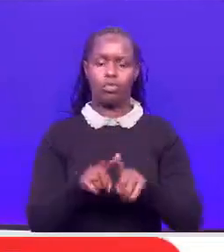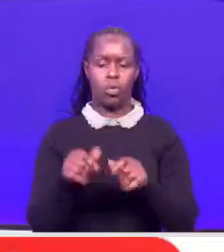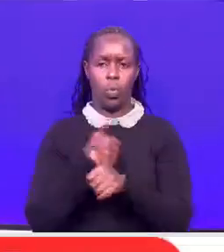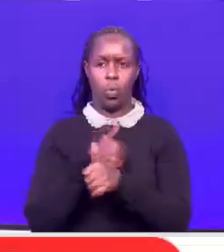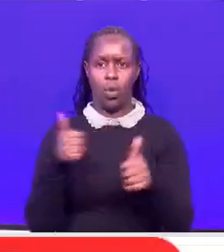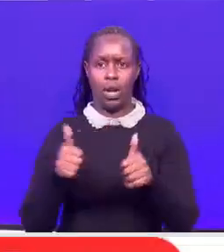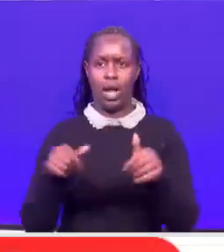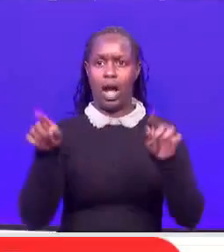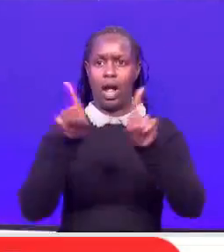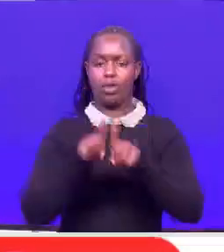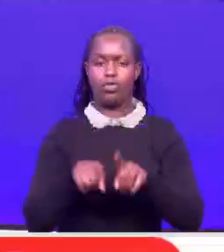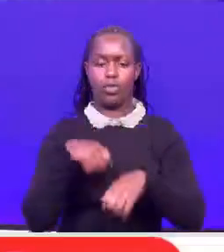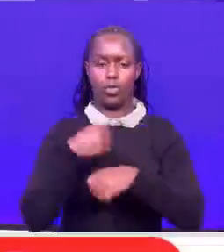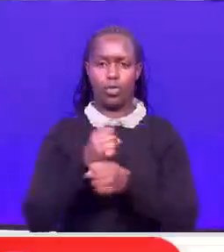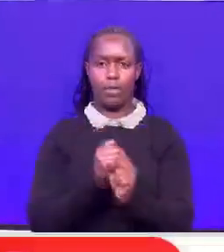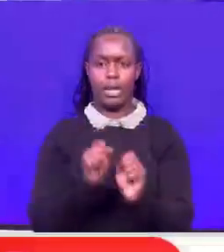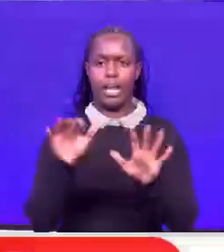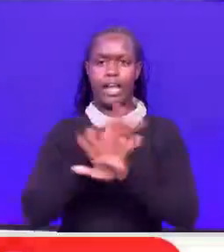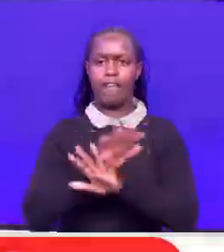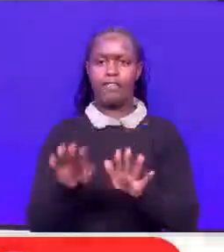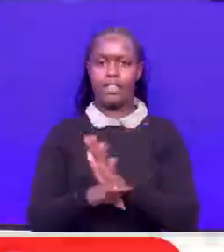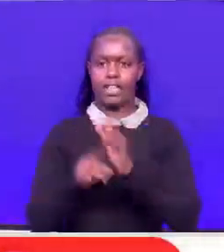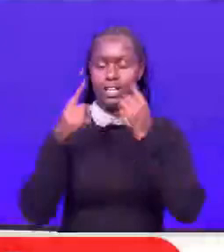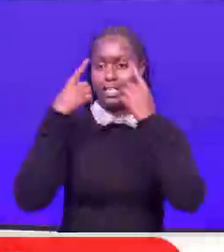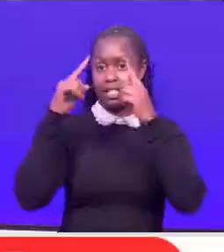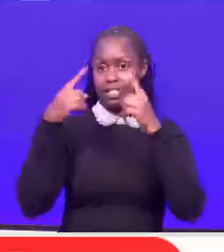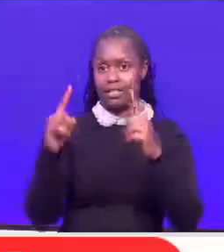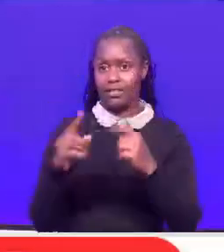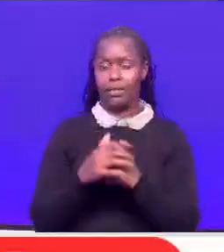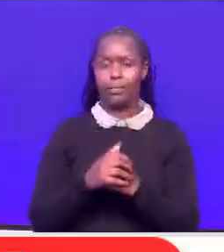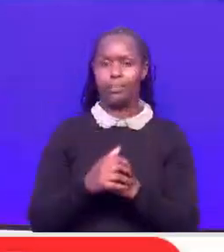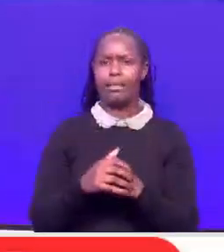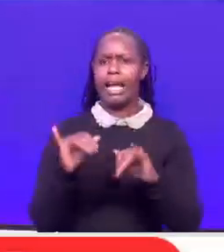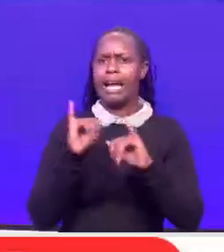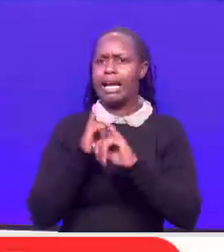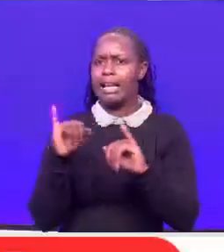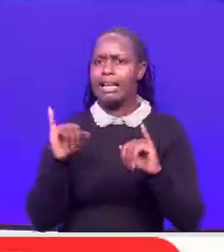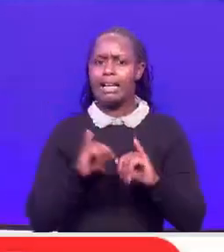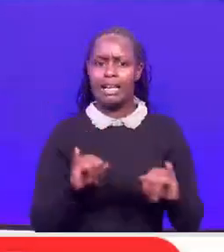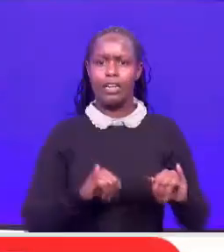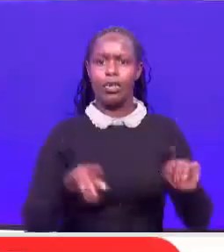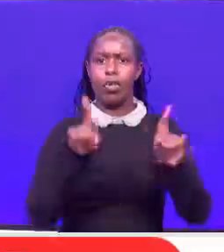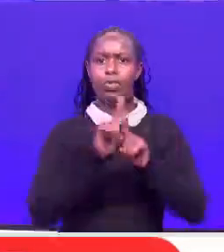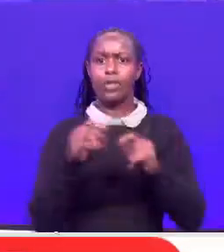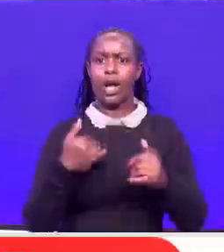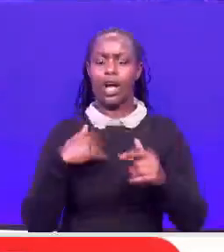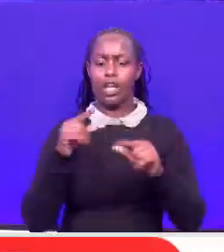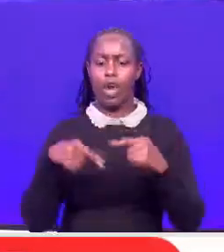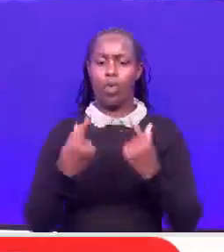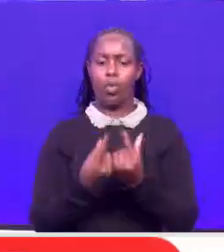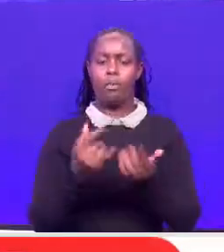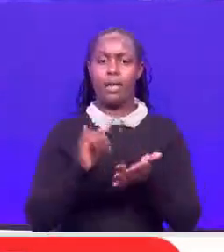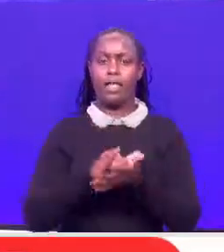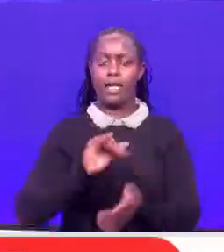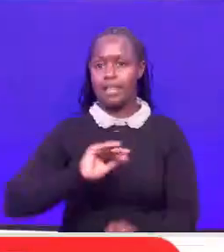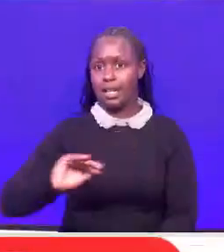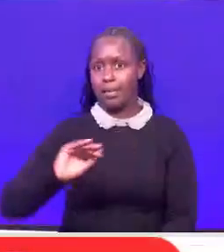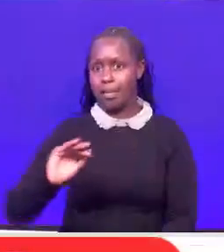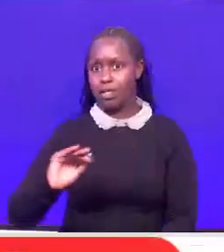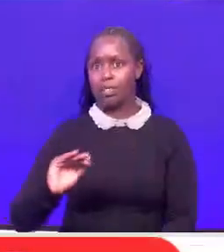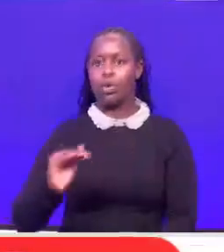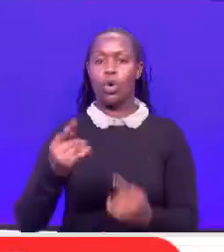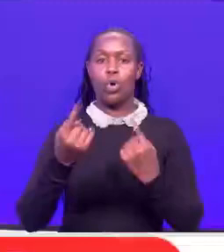you made the day very successful. We notice that amidst the cleanup efforts, there is a group that remains behind to address